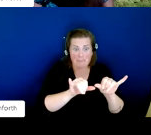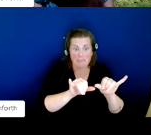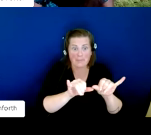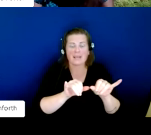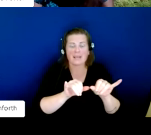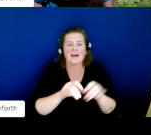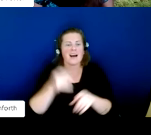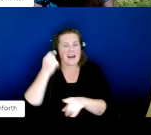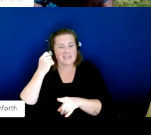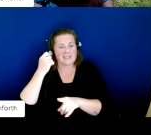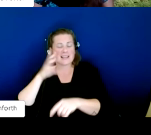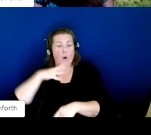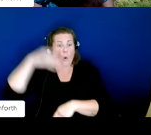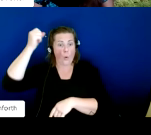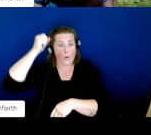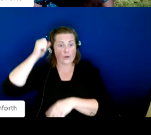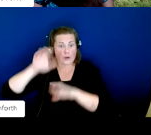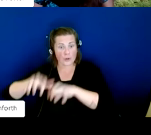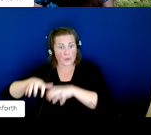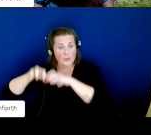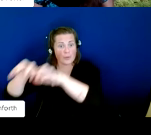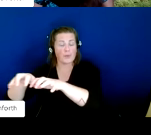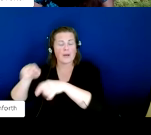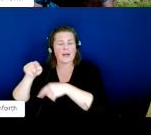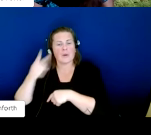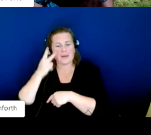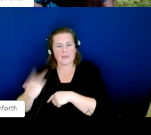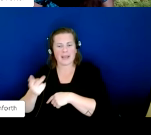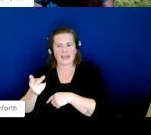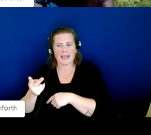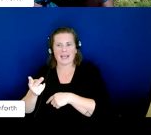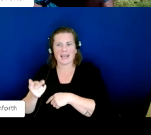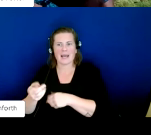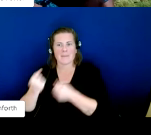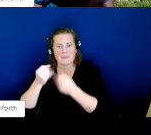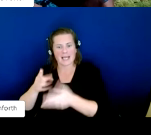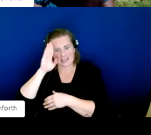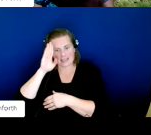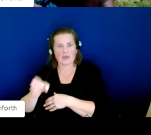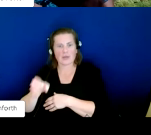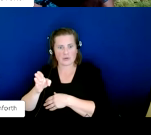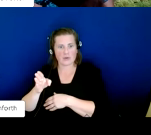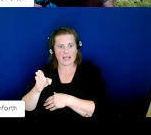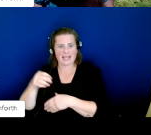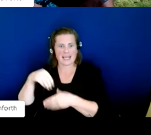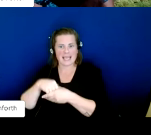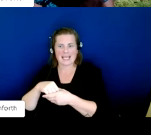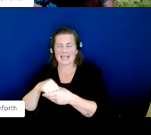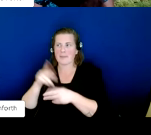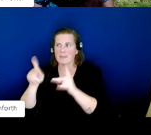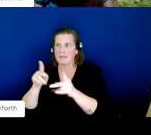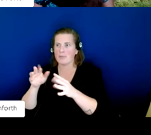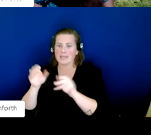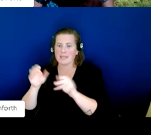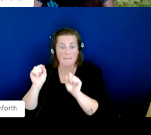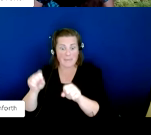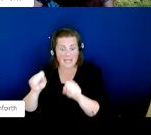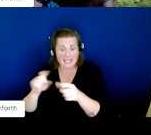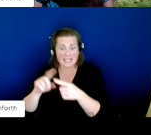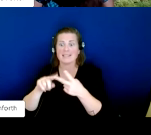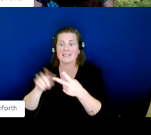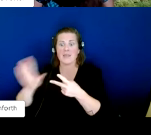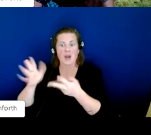older population, we see a huge amount of heterogeneity in people's abilities, their